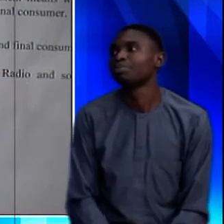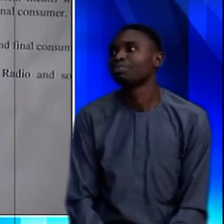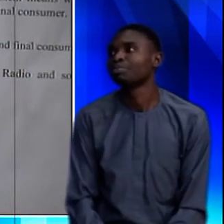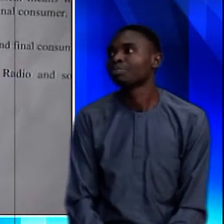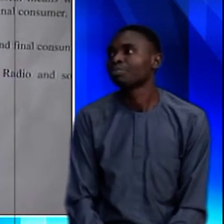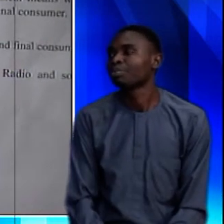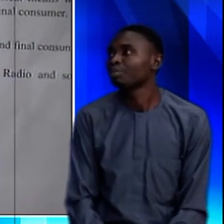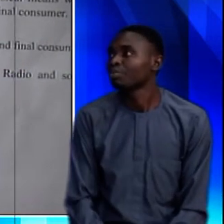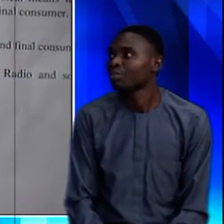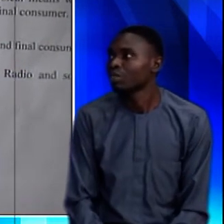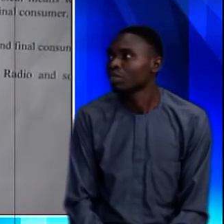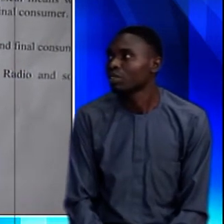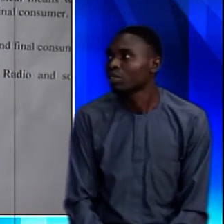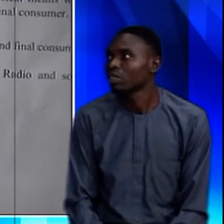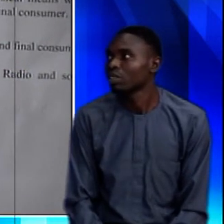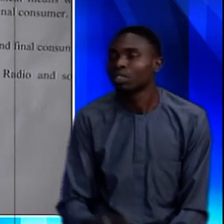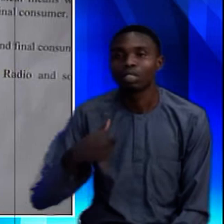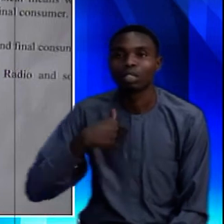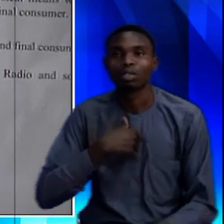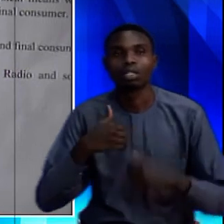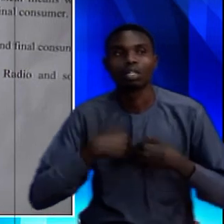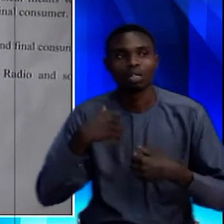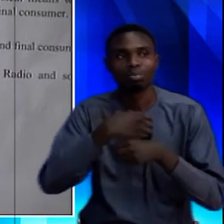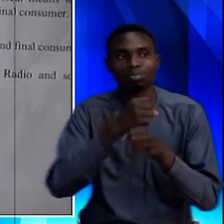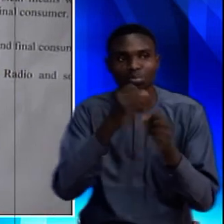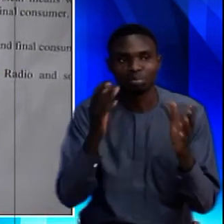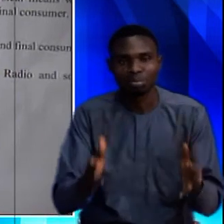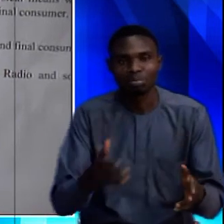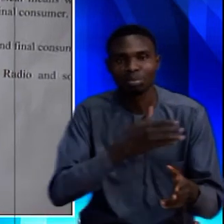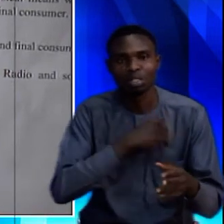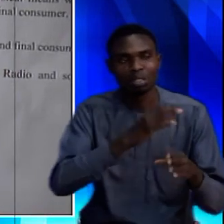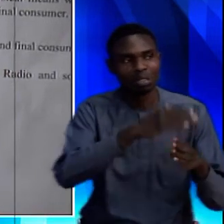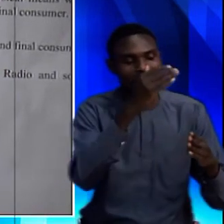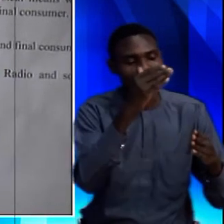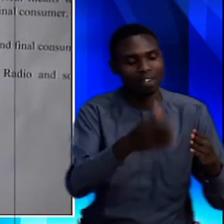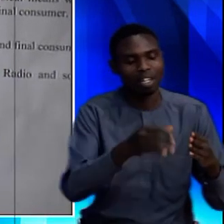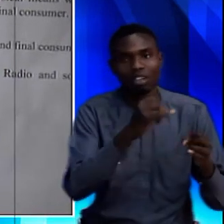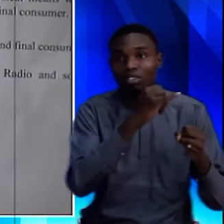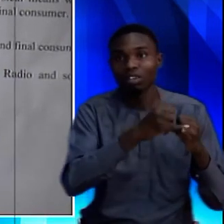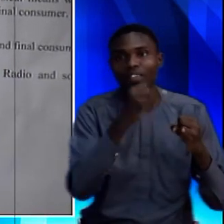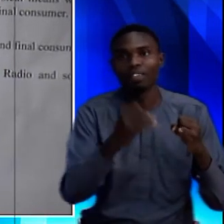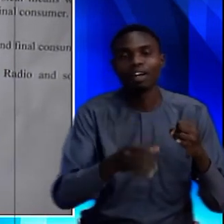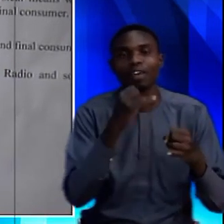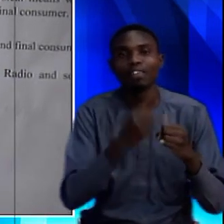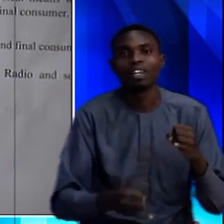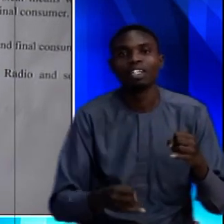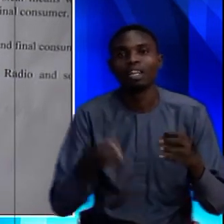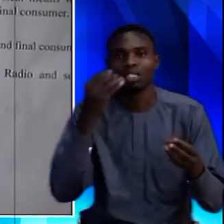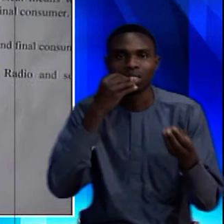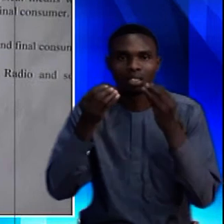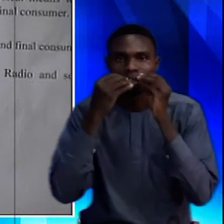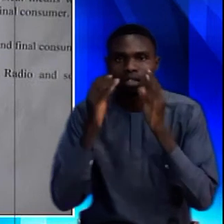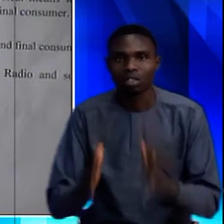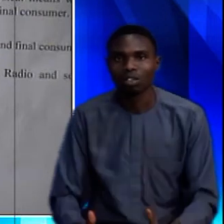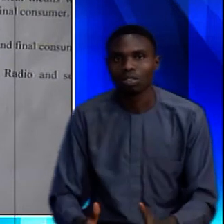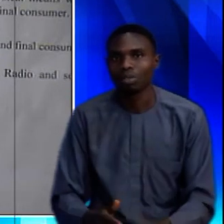we have the producer, we have the final consumer. Who are the middlemen? The middlemen there are the wholesaler and the retailer, which we have explained